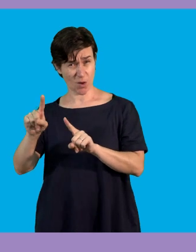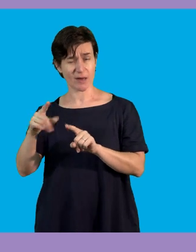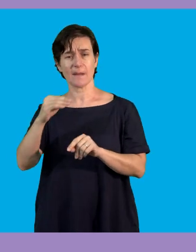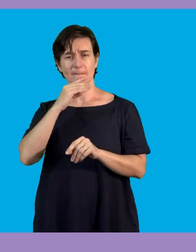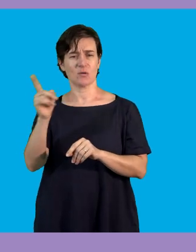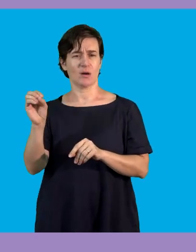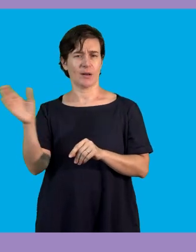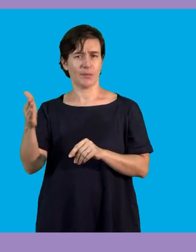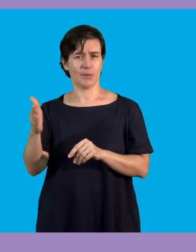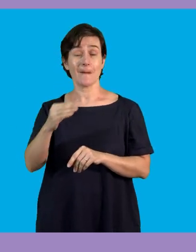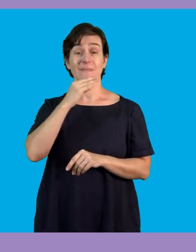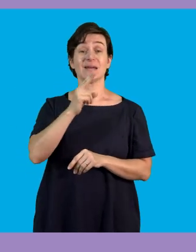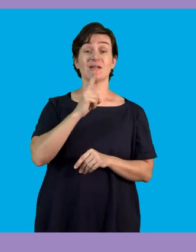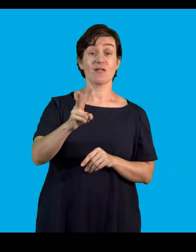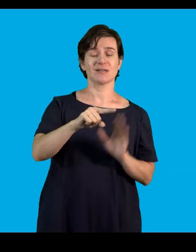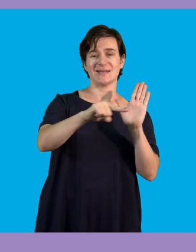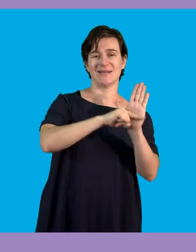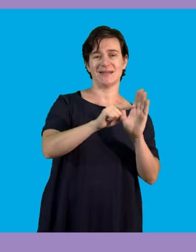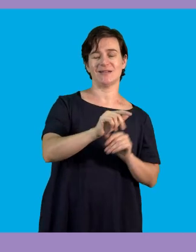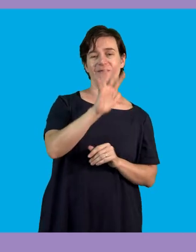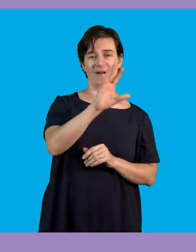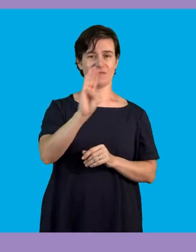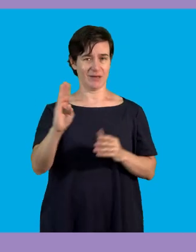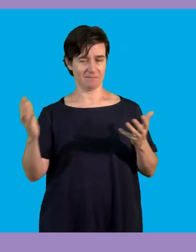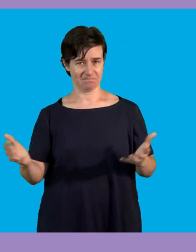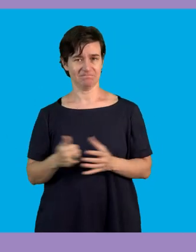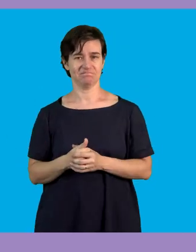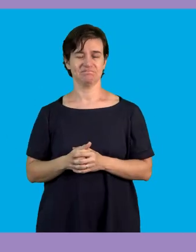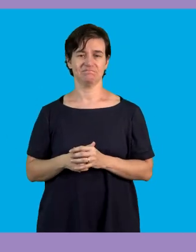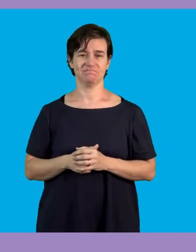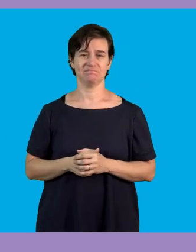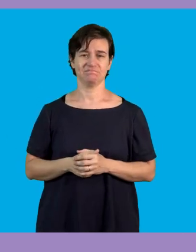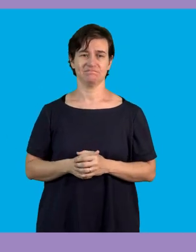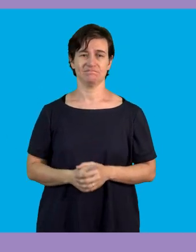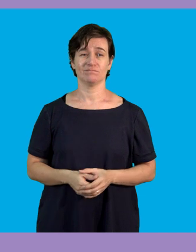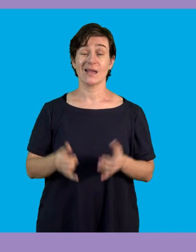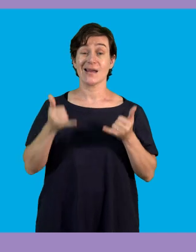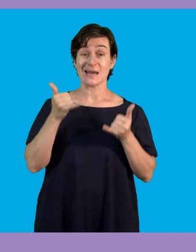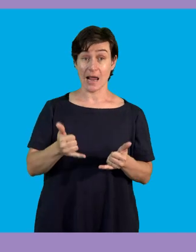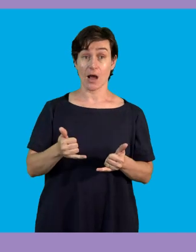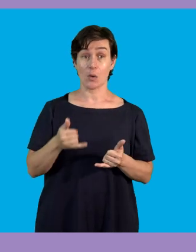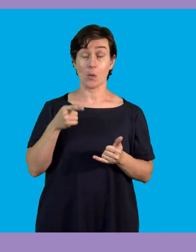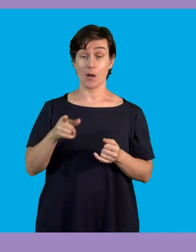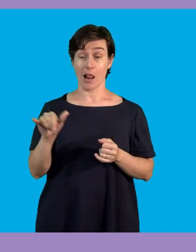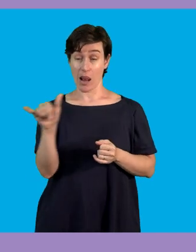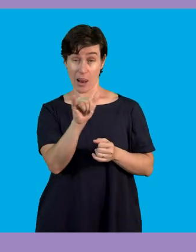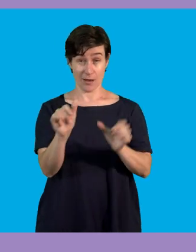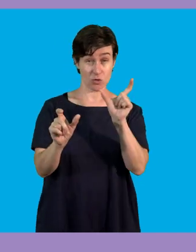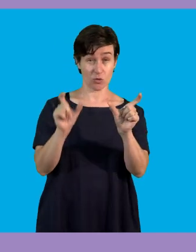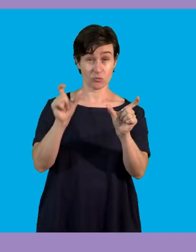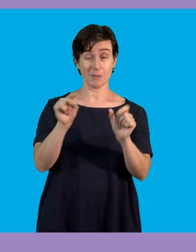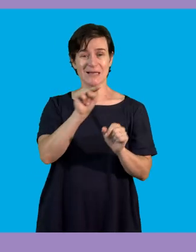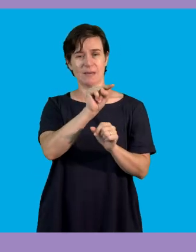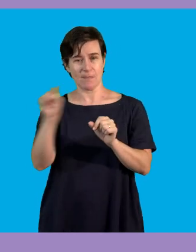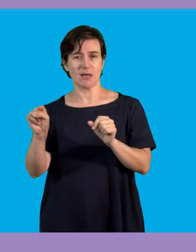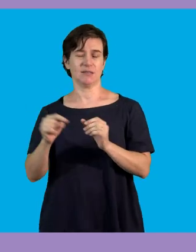is negative 5b. Then let's subtract like terms. In question 3,